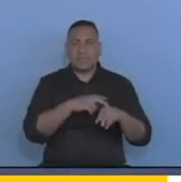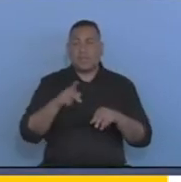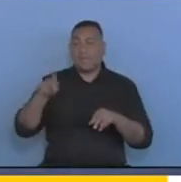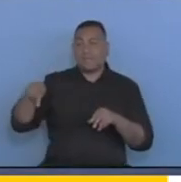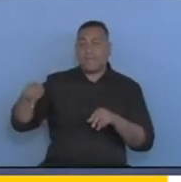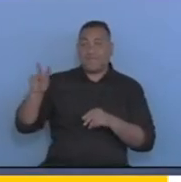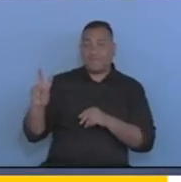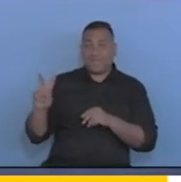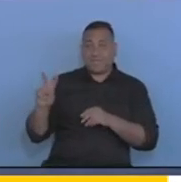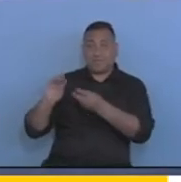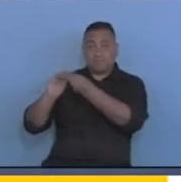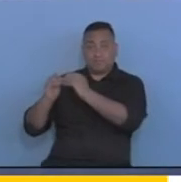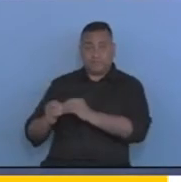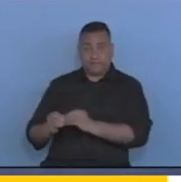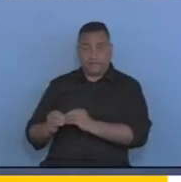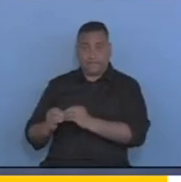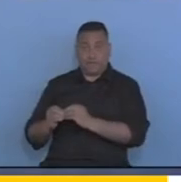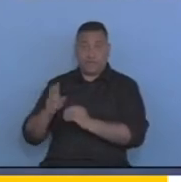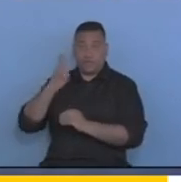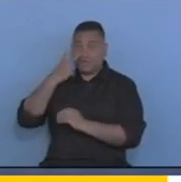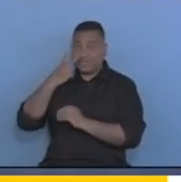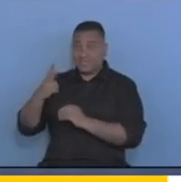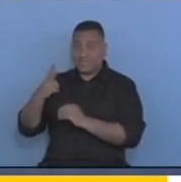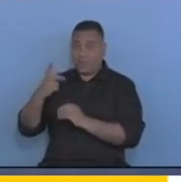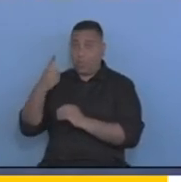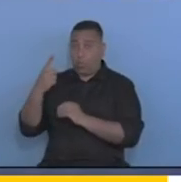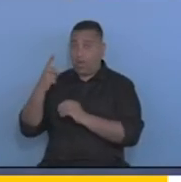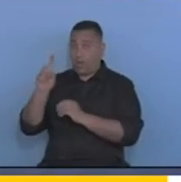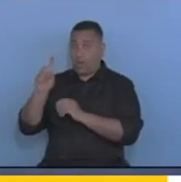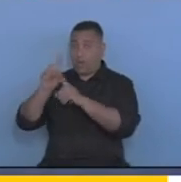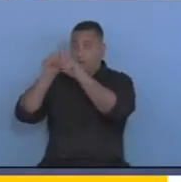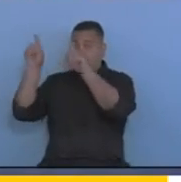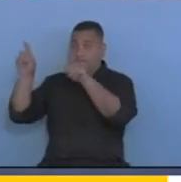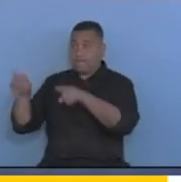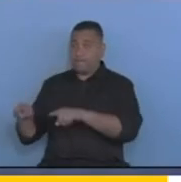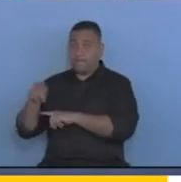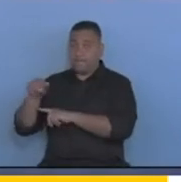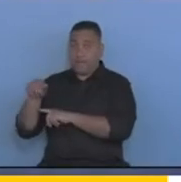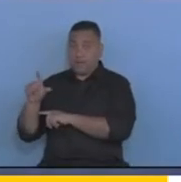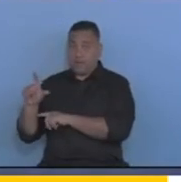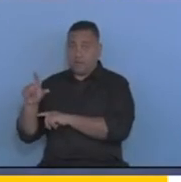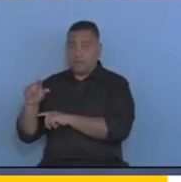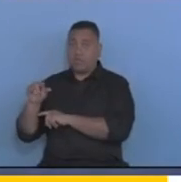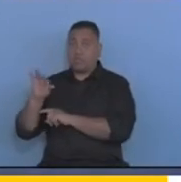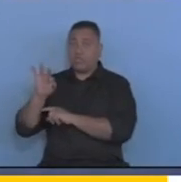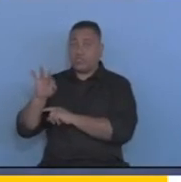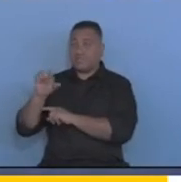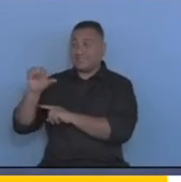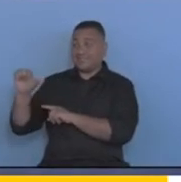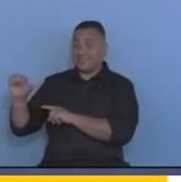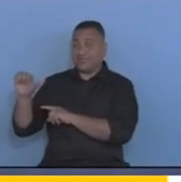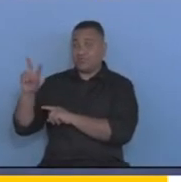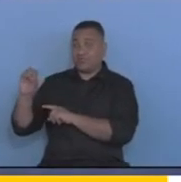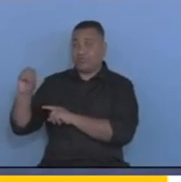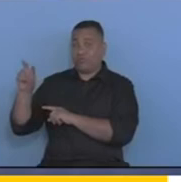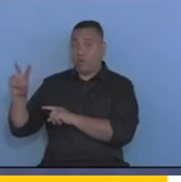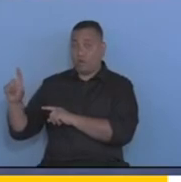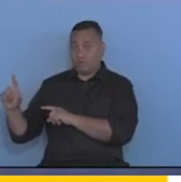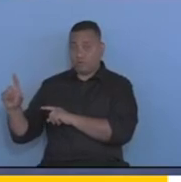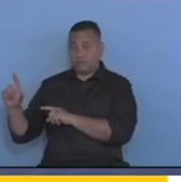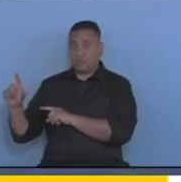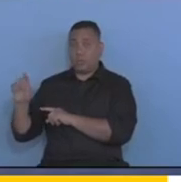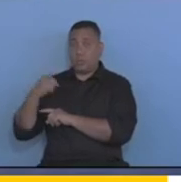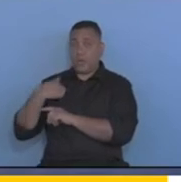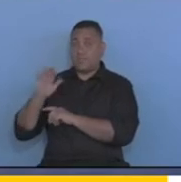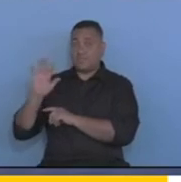measure the voltage of a panel, you could get 36 volts. And if you touch it with your bare hands, you won't shock. When you connect two of them in